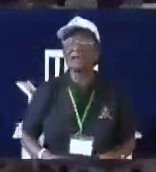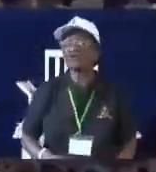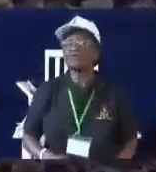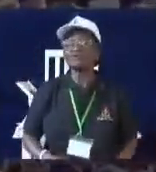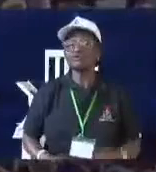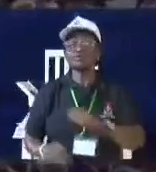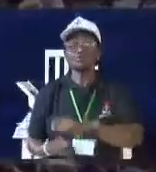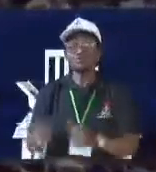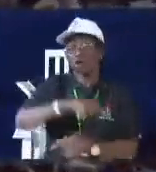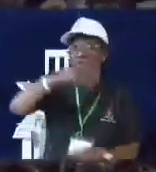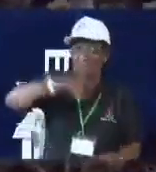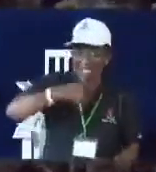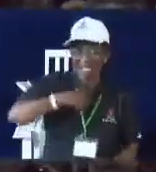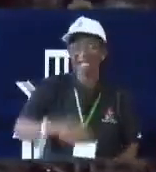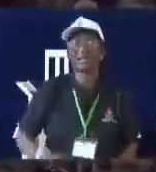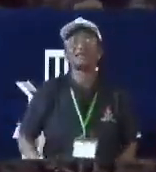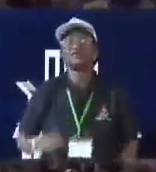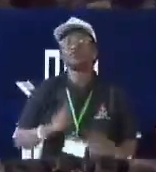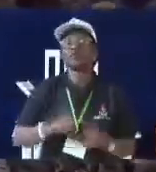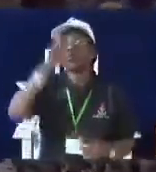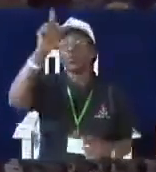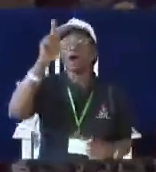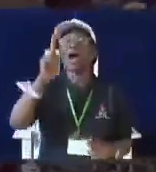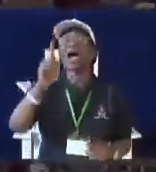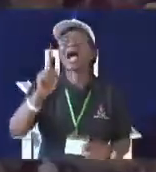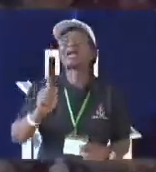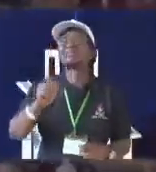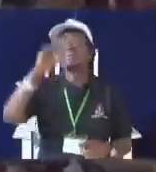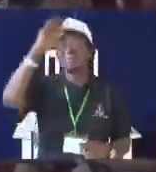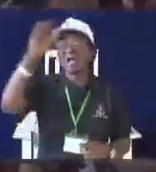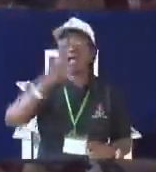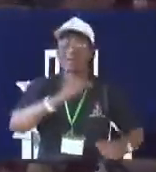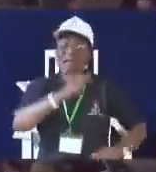Turn me to a one-man army